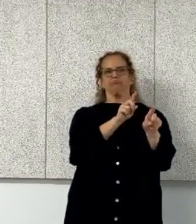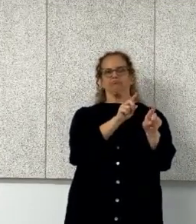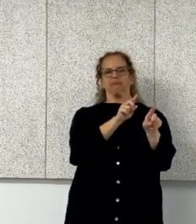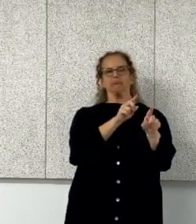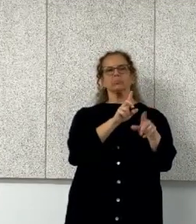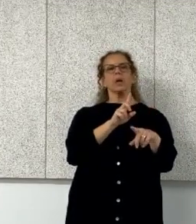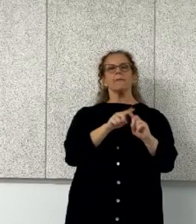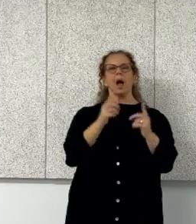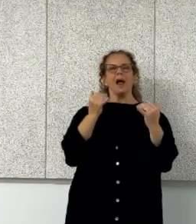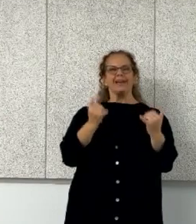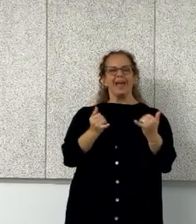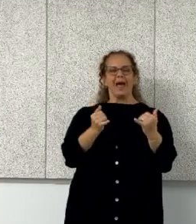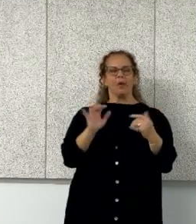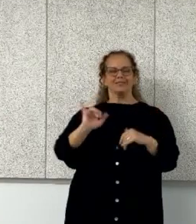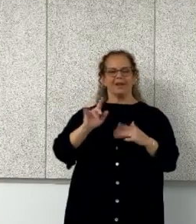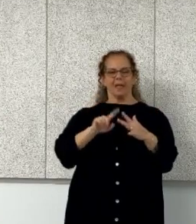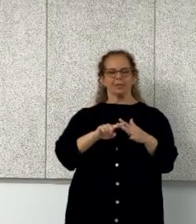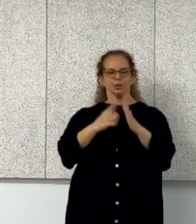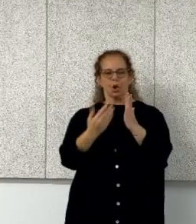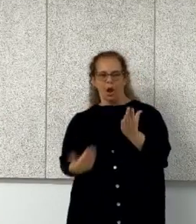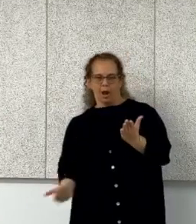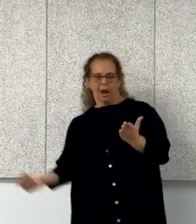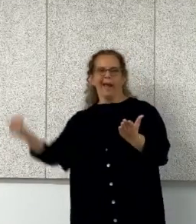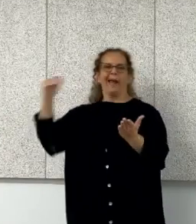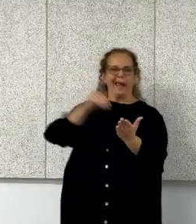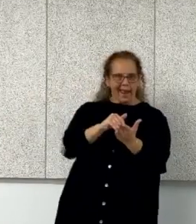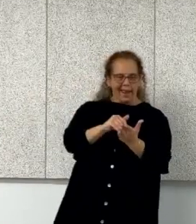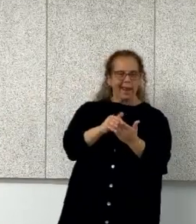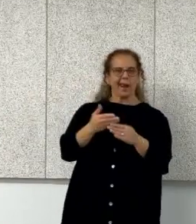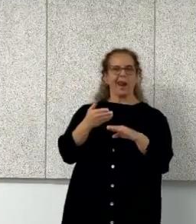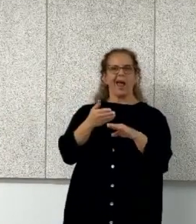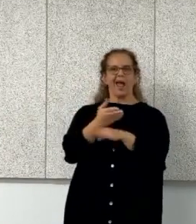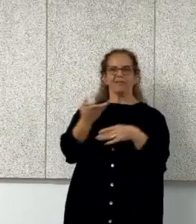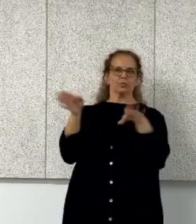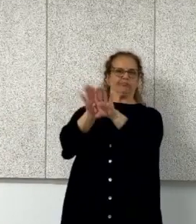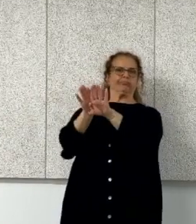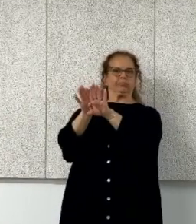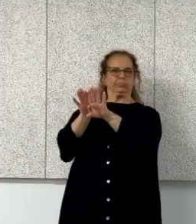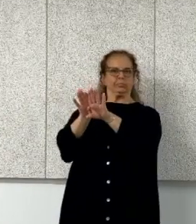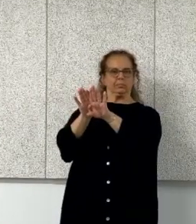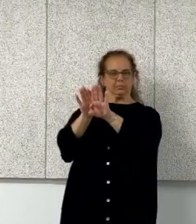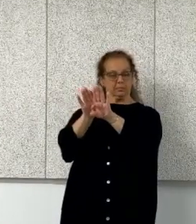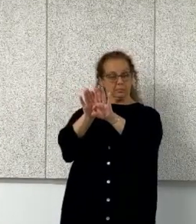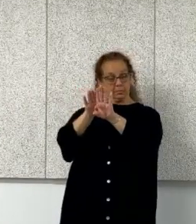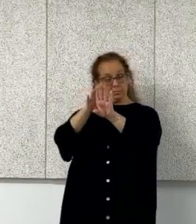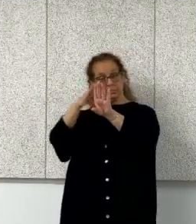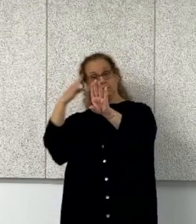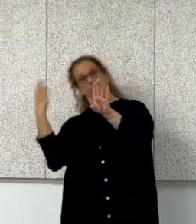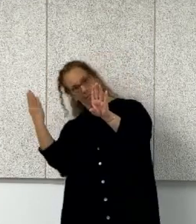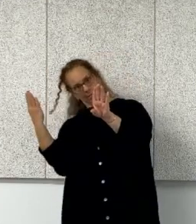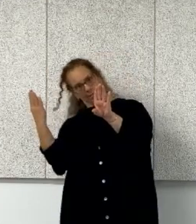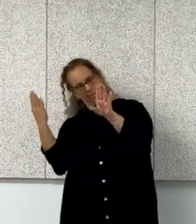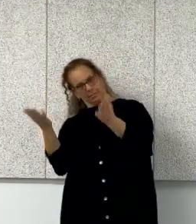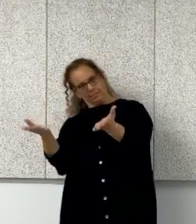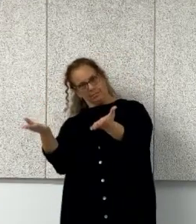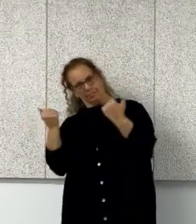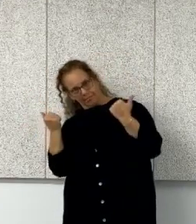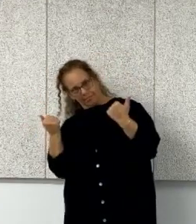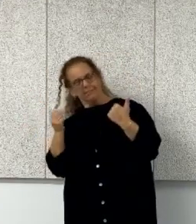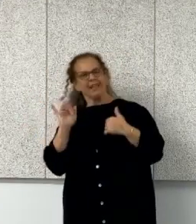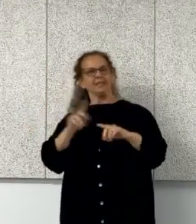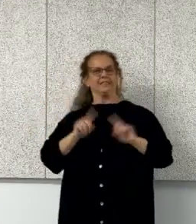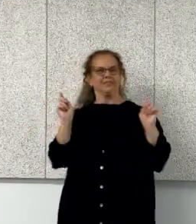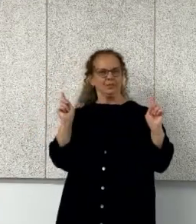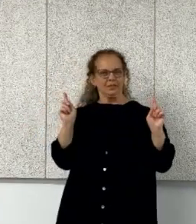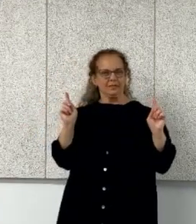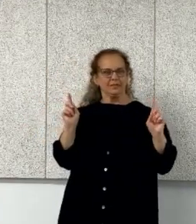you're trying to reboot a machine after, you know, a shutdown that is just in a different place. So said slightly differently, if you're trying to sell